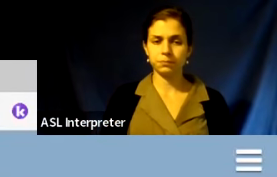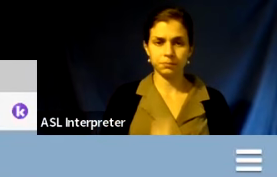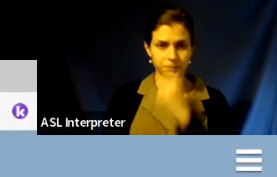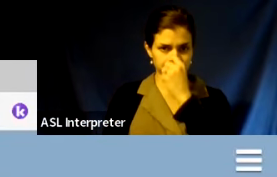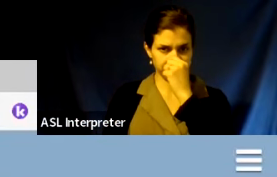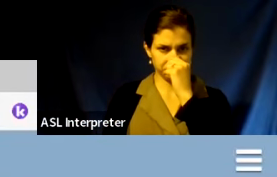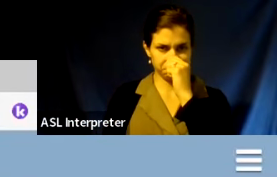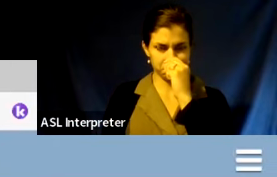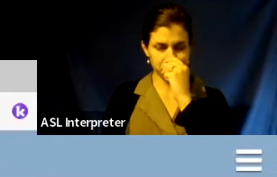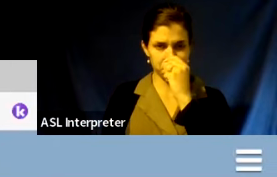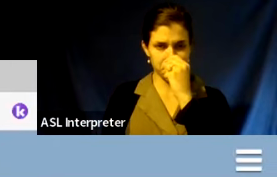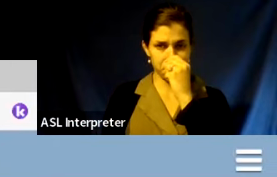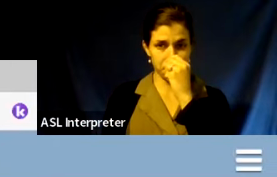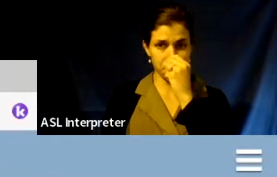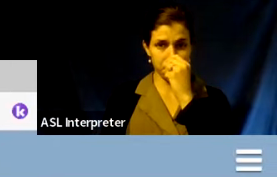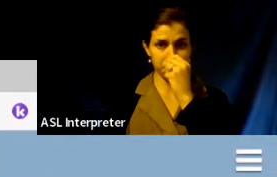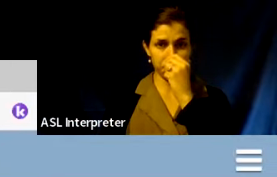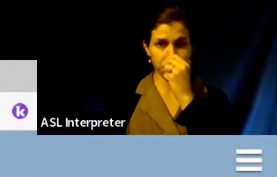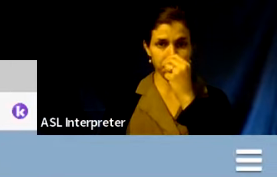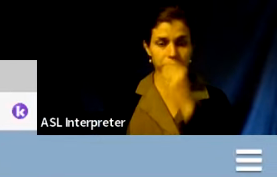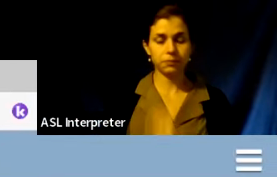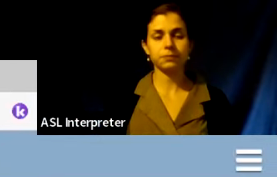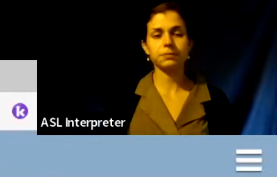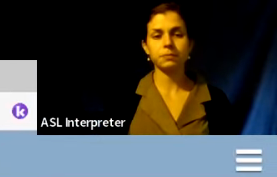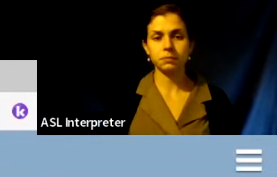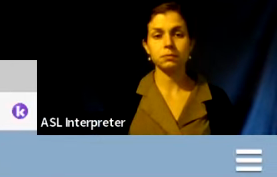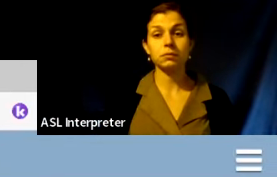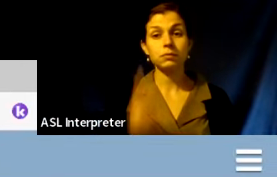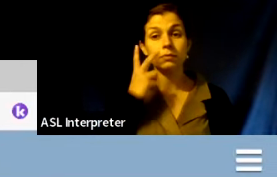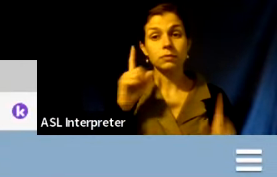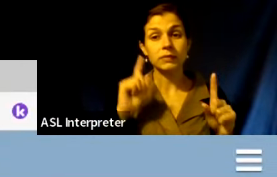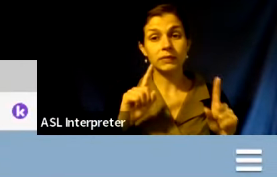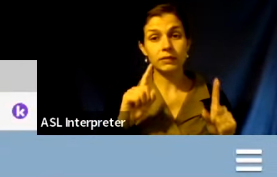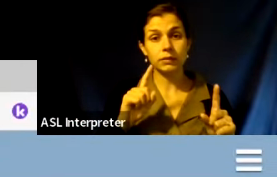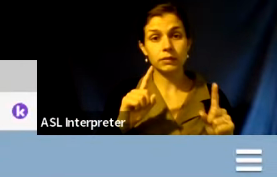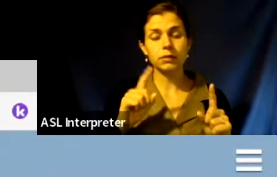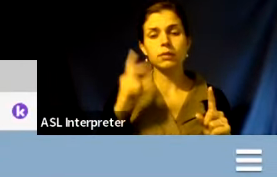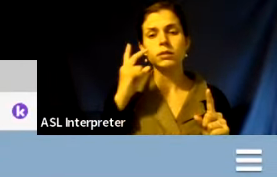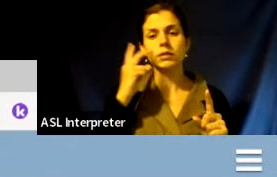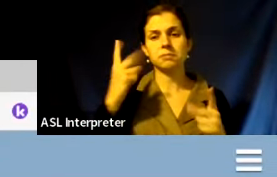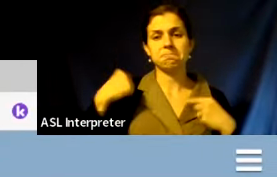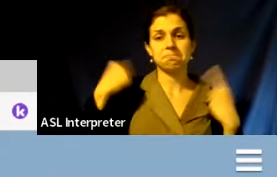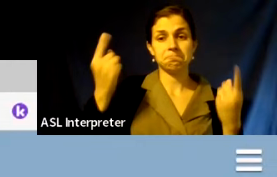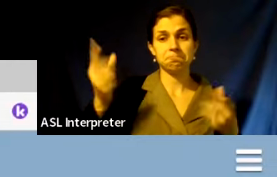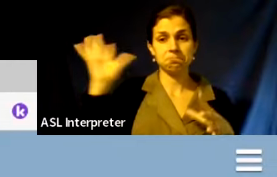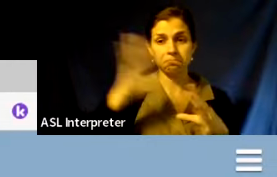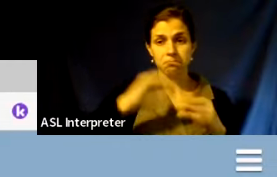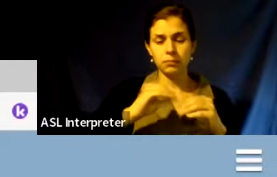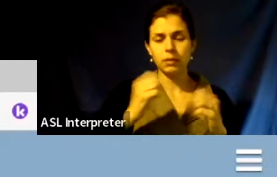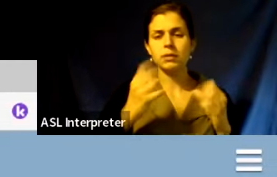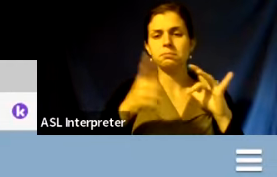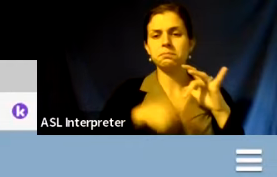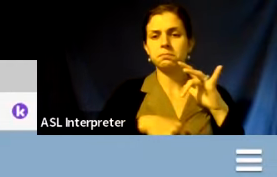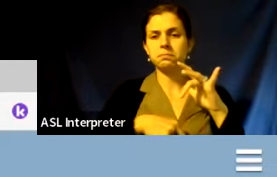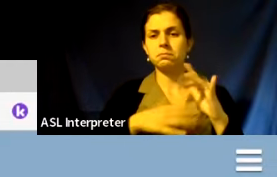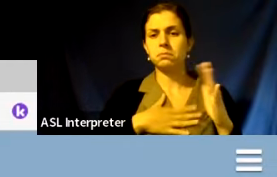feature. So within attendance, here I can see a history of the absences that my student has